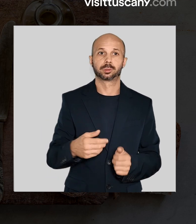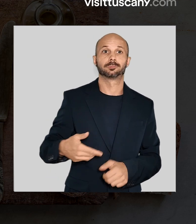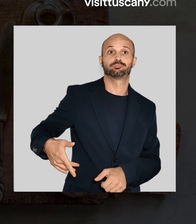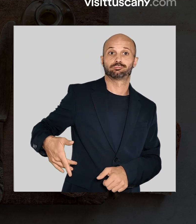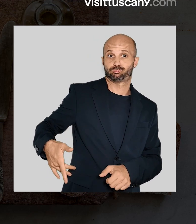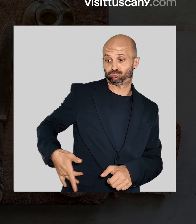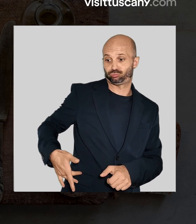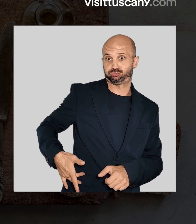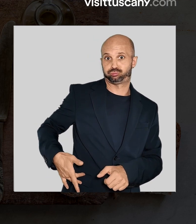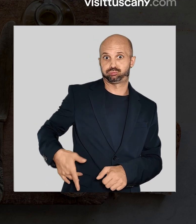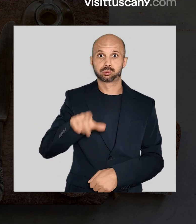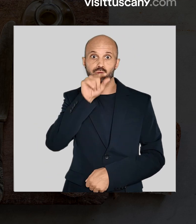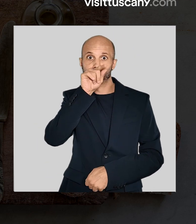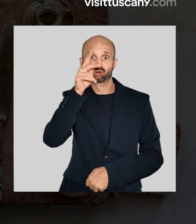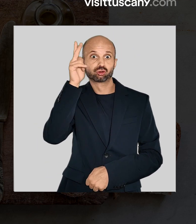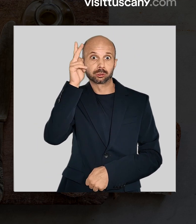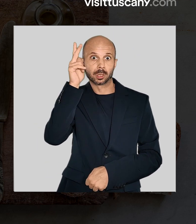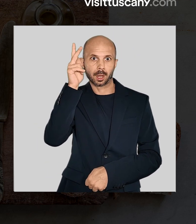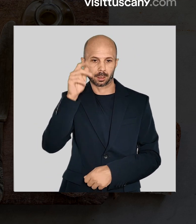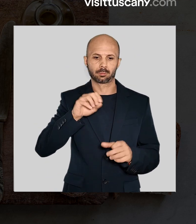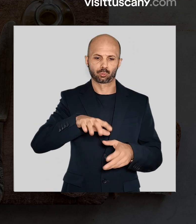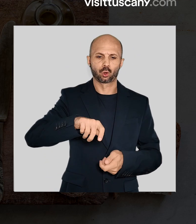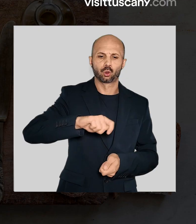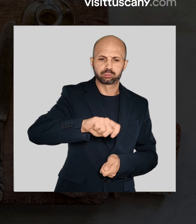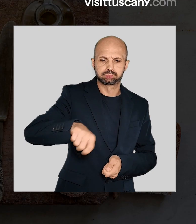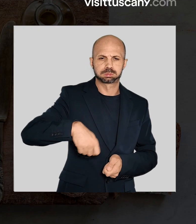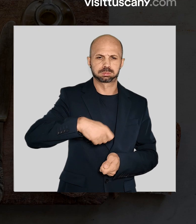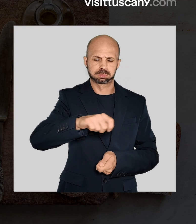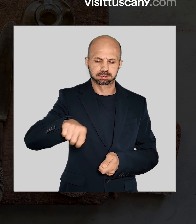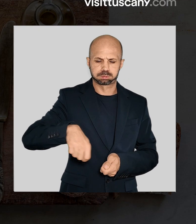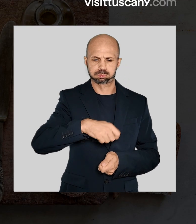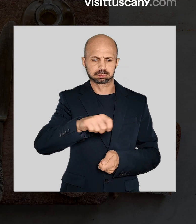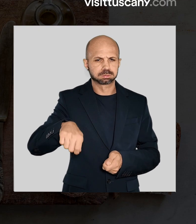Stir with a wooden spoon and brown the liver nicely.